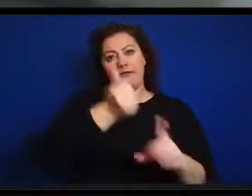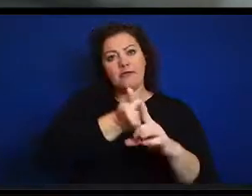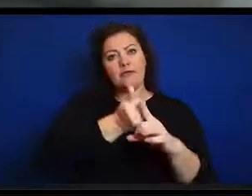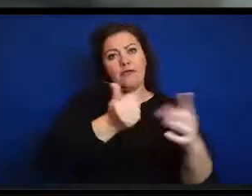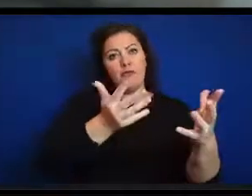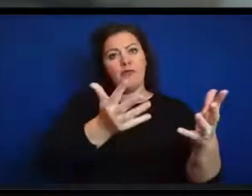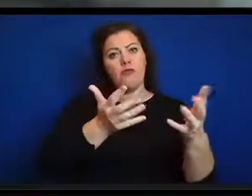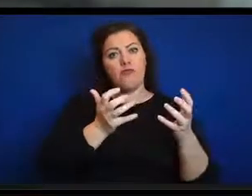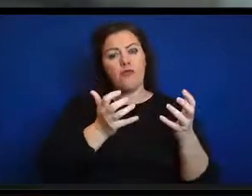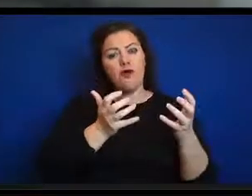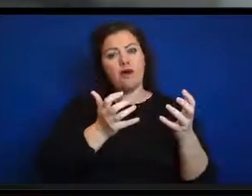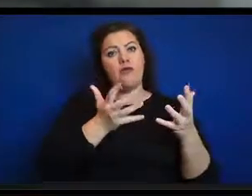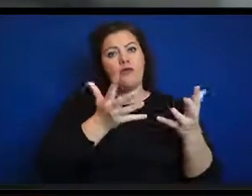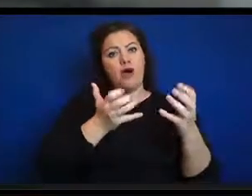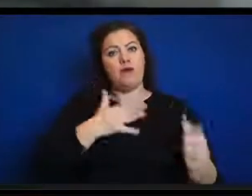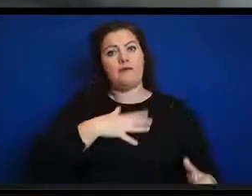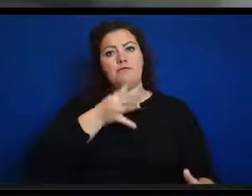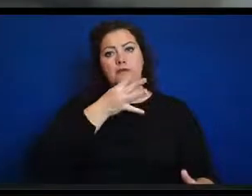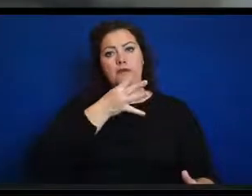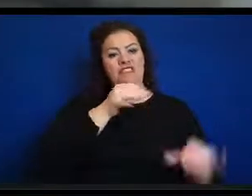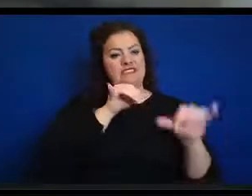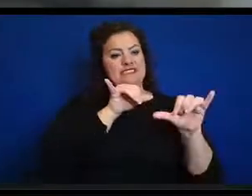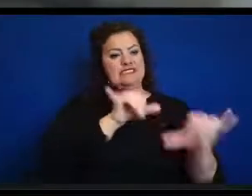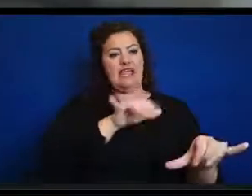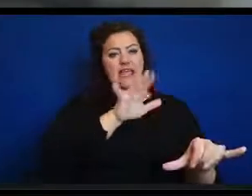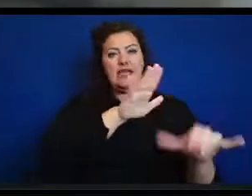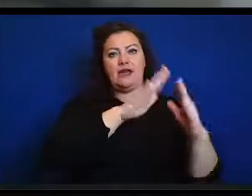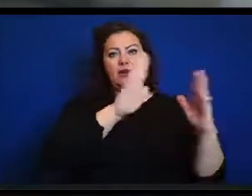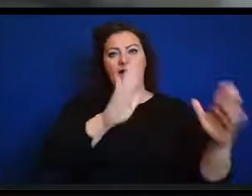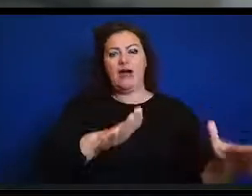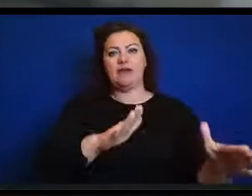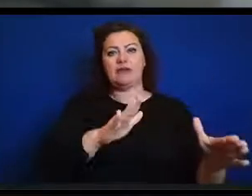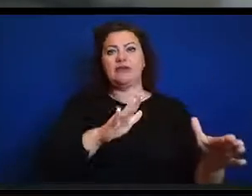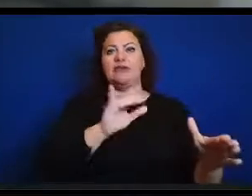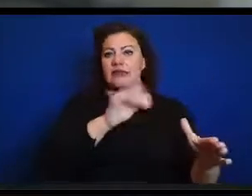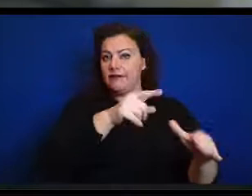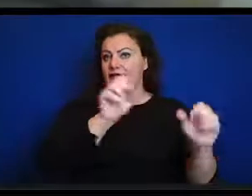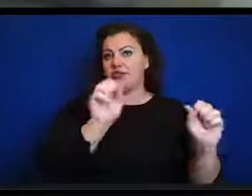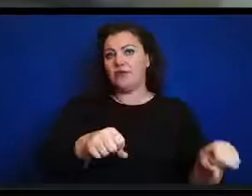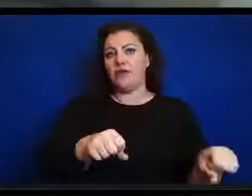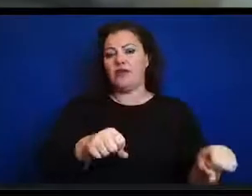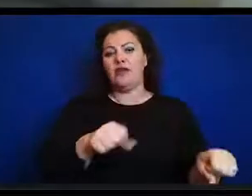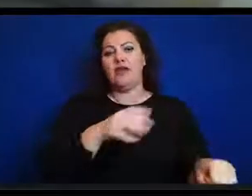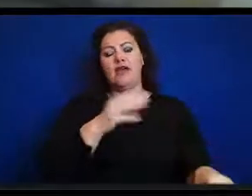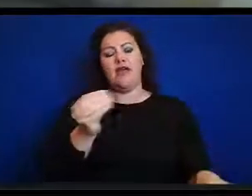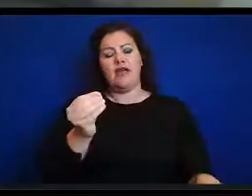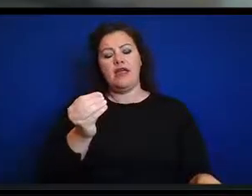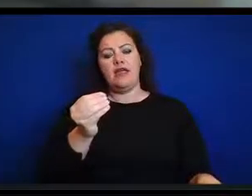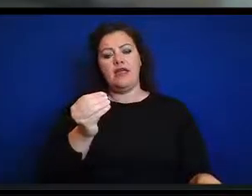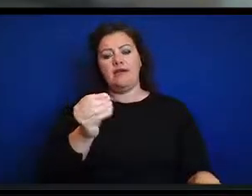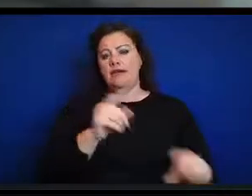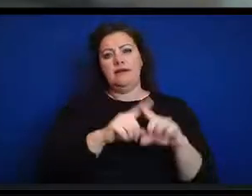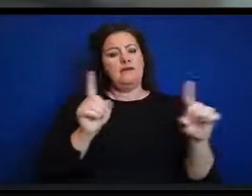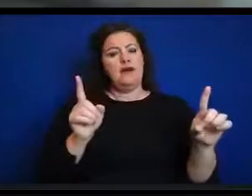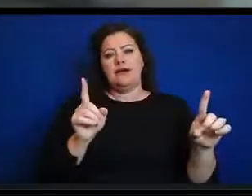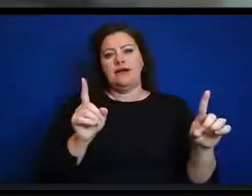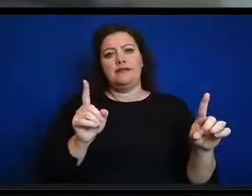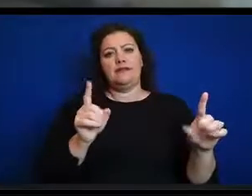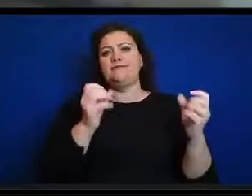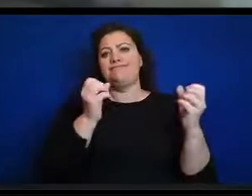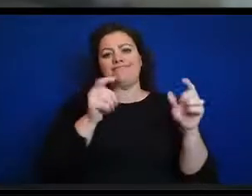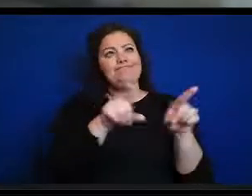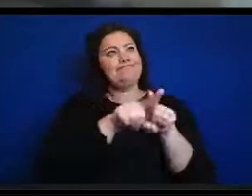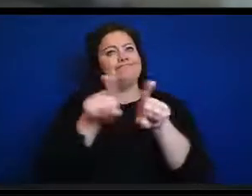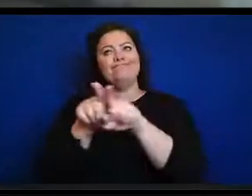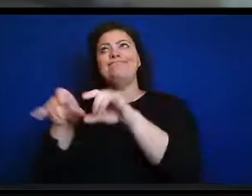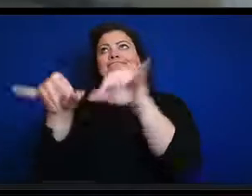wanted my mother to live in her house as long as she was able to. And but as many people